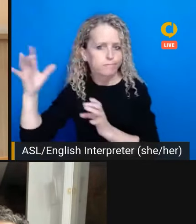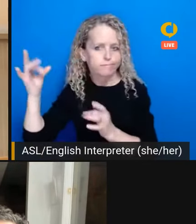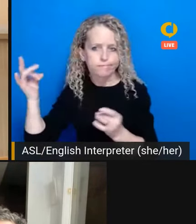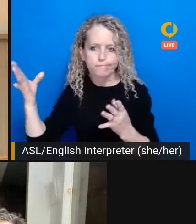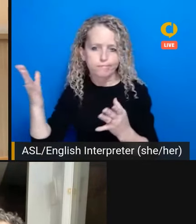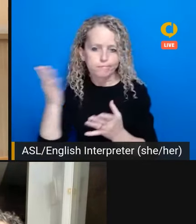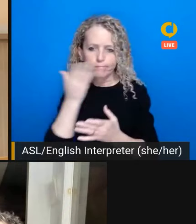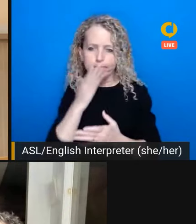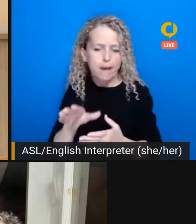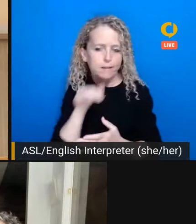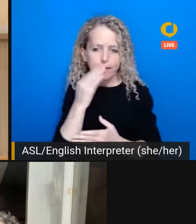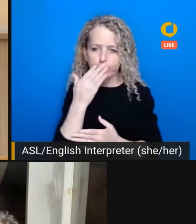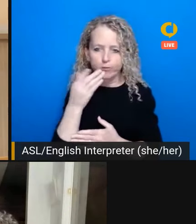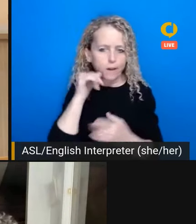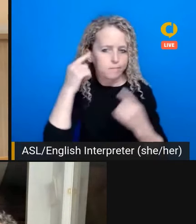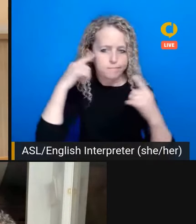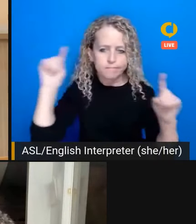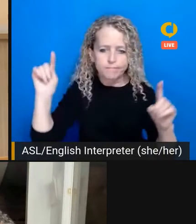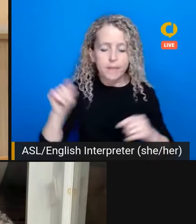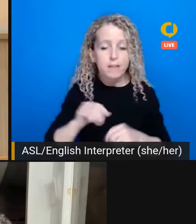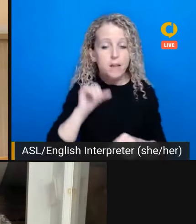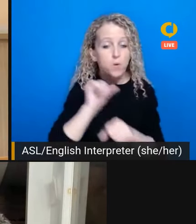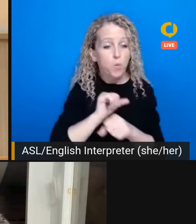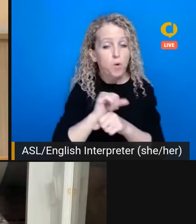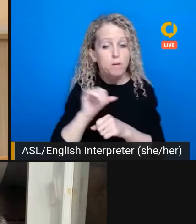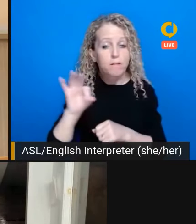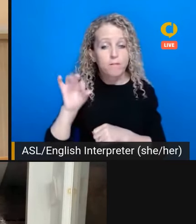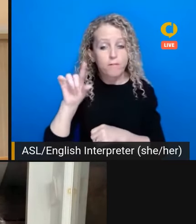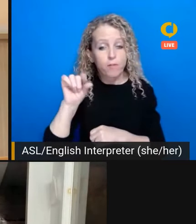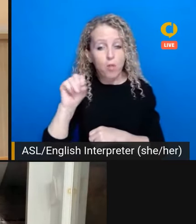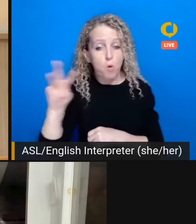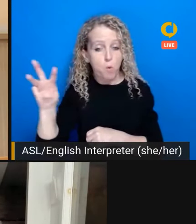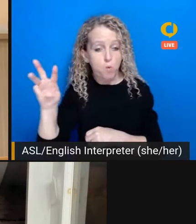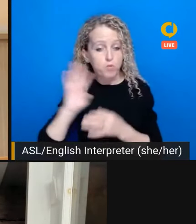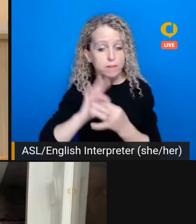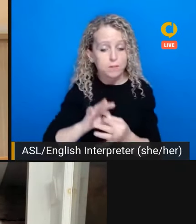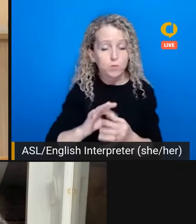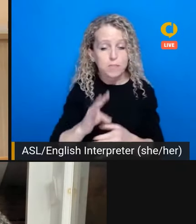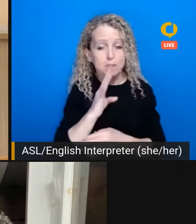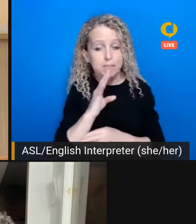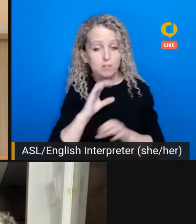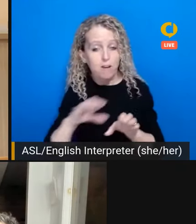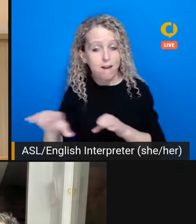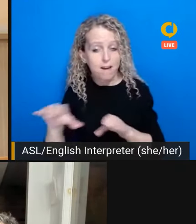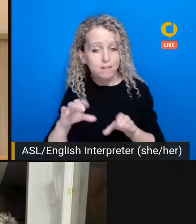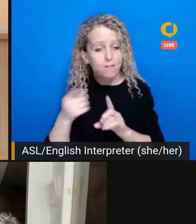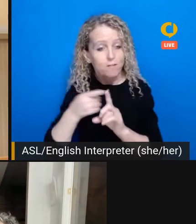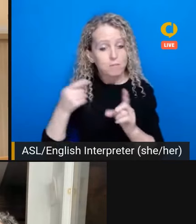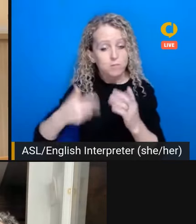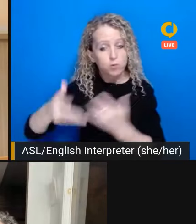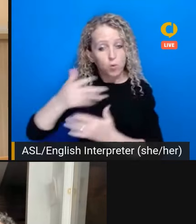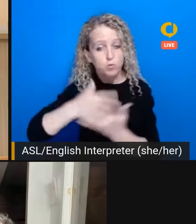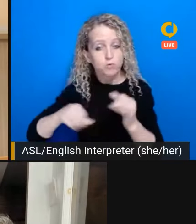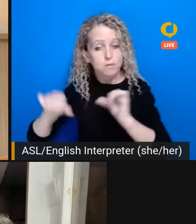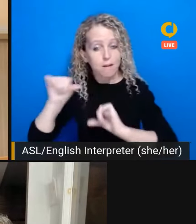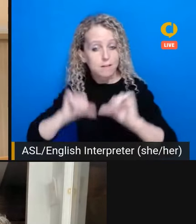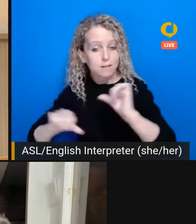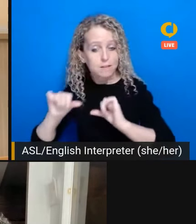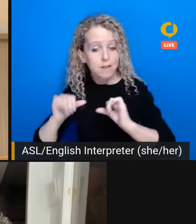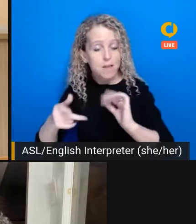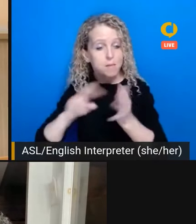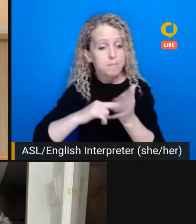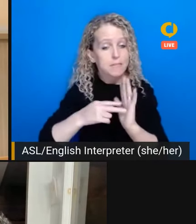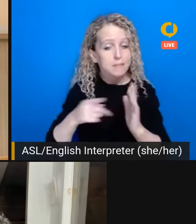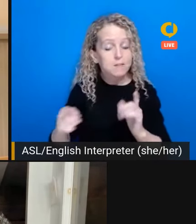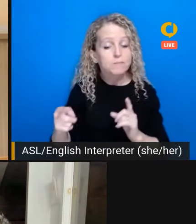workflow systems based on speech act theory, which comes from the social sciences, this idea that you can structure. So,